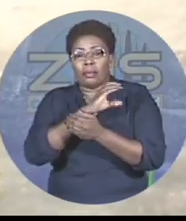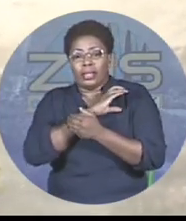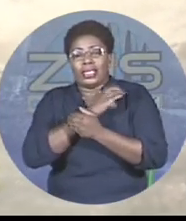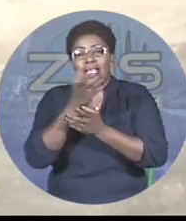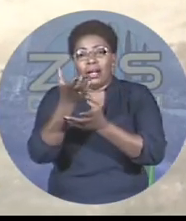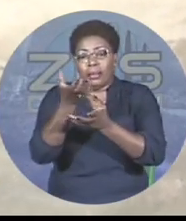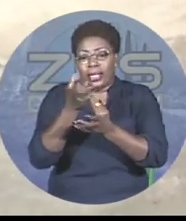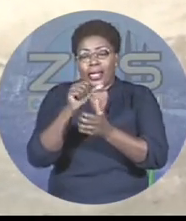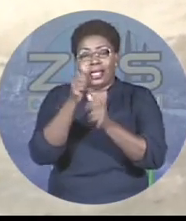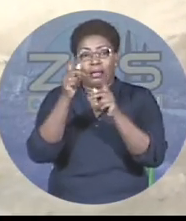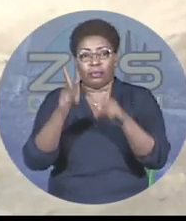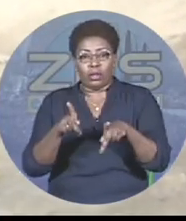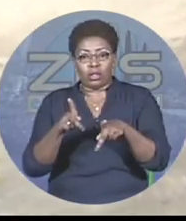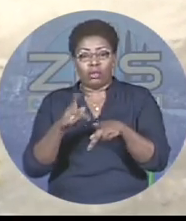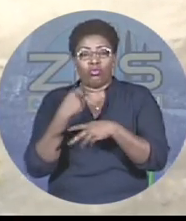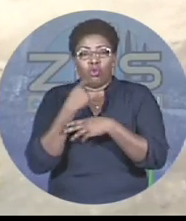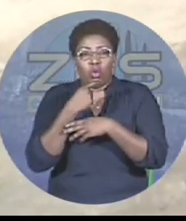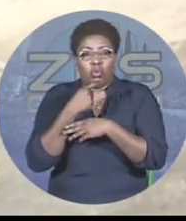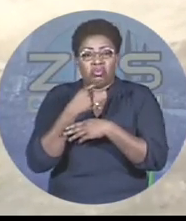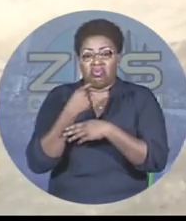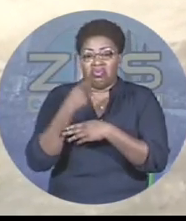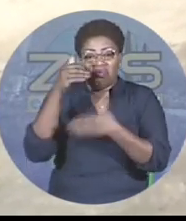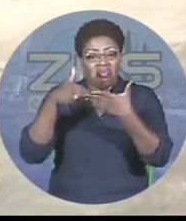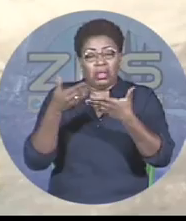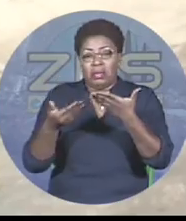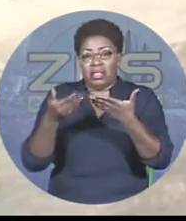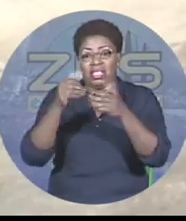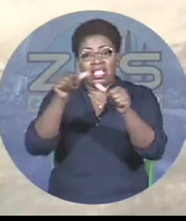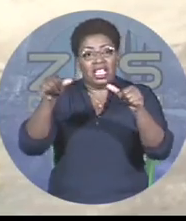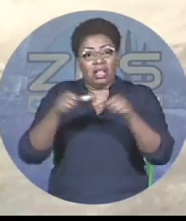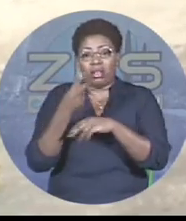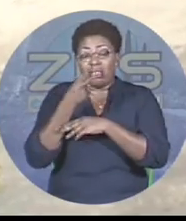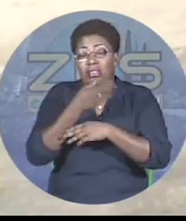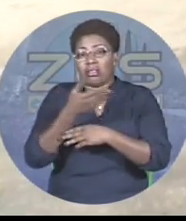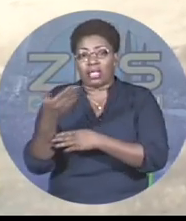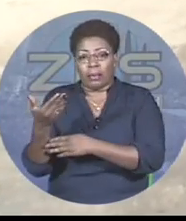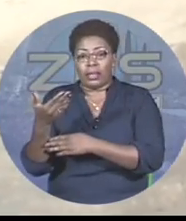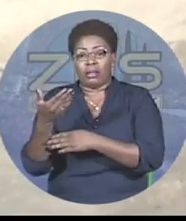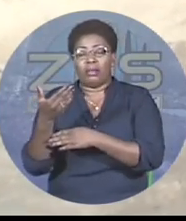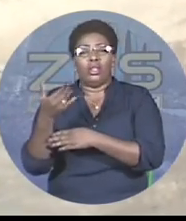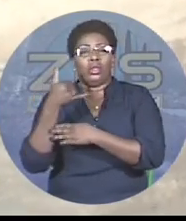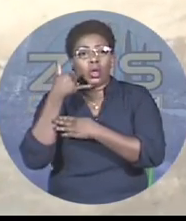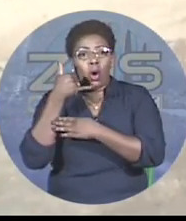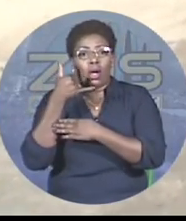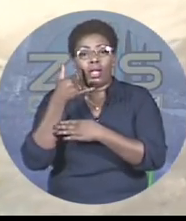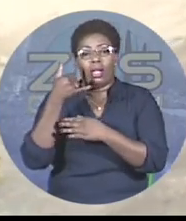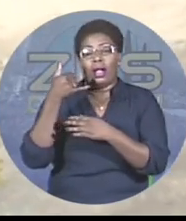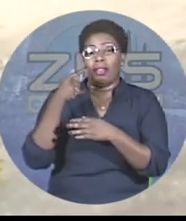appeal to anyone who may have been in this area that may have seen something to contact them at